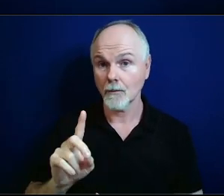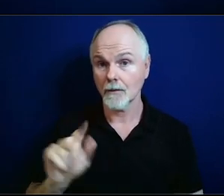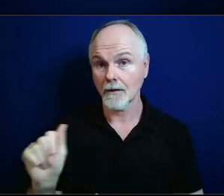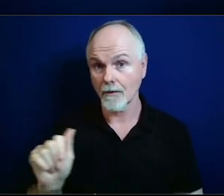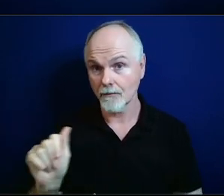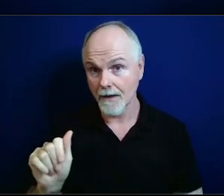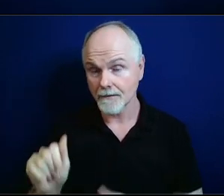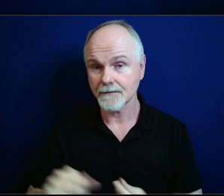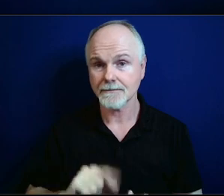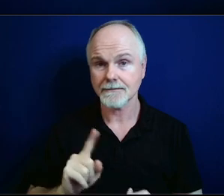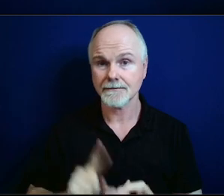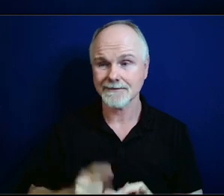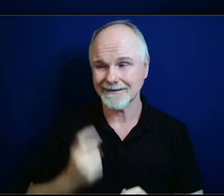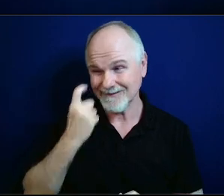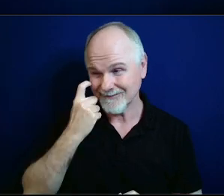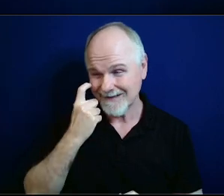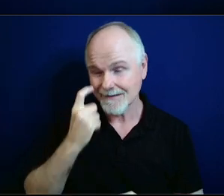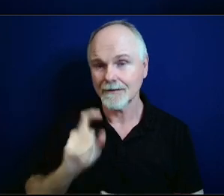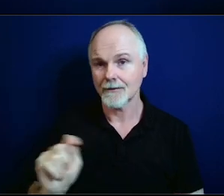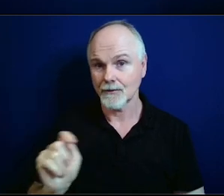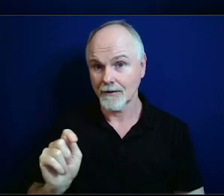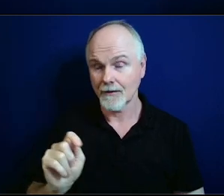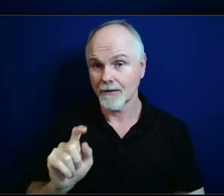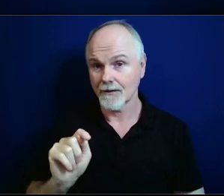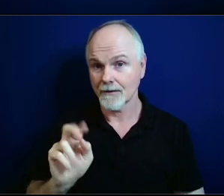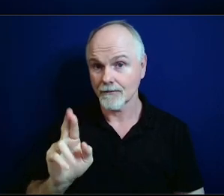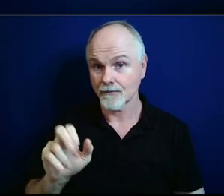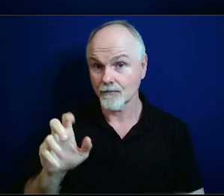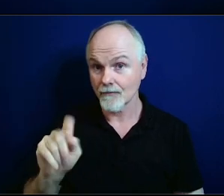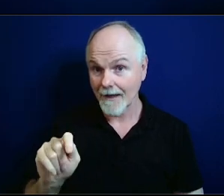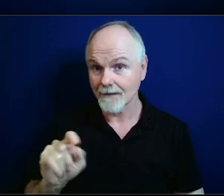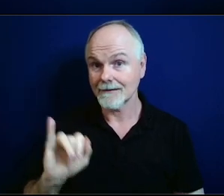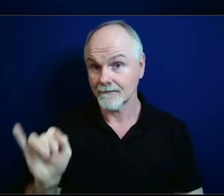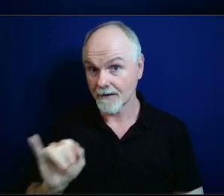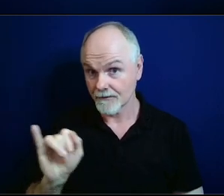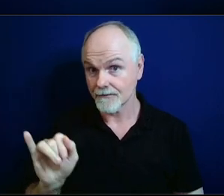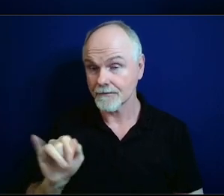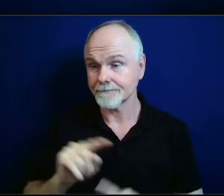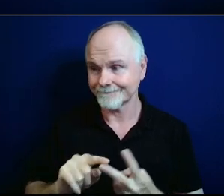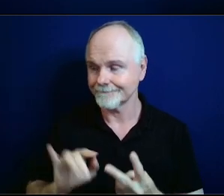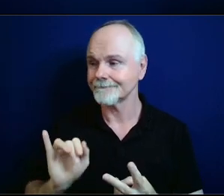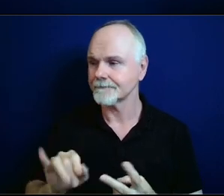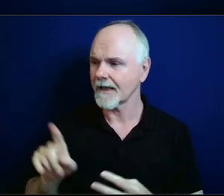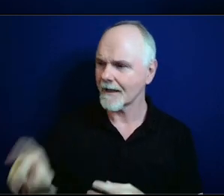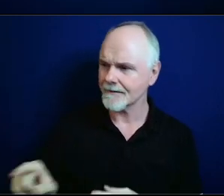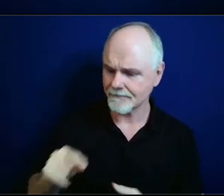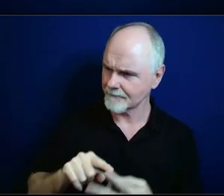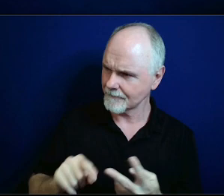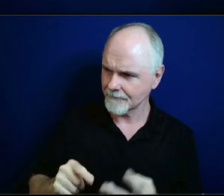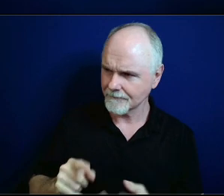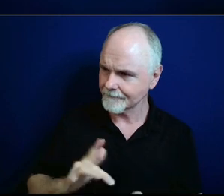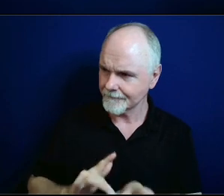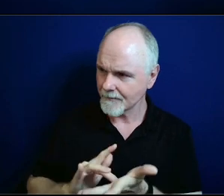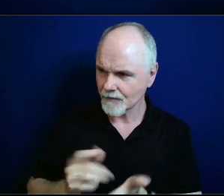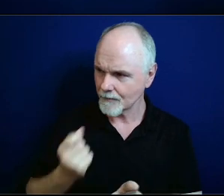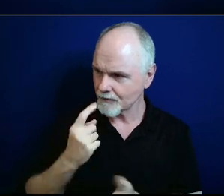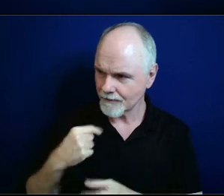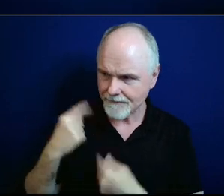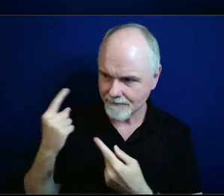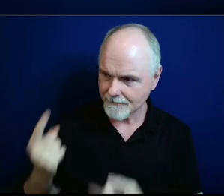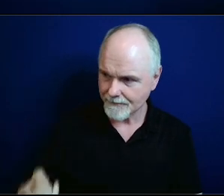infection, I asked her about the prescriptions she was on and if there were any side